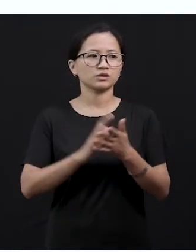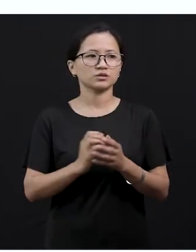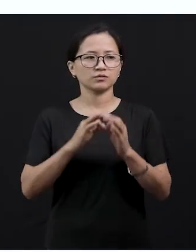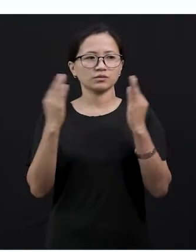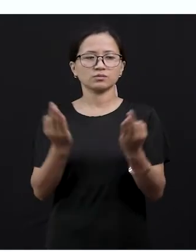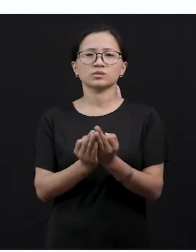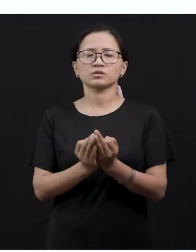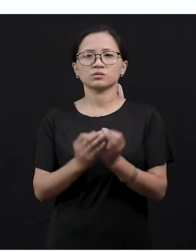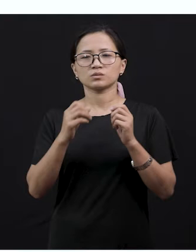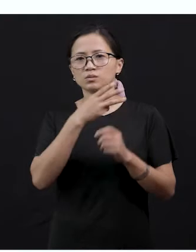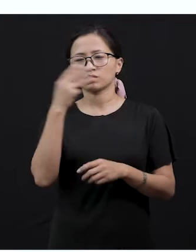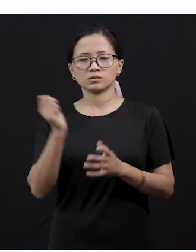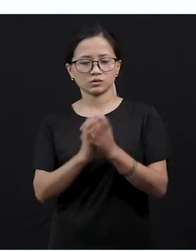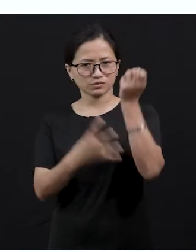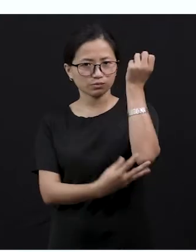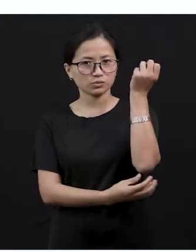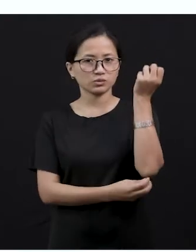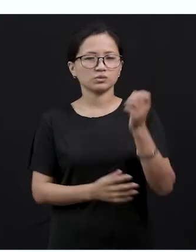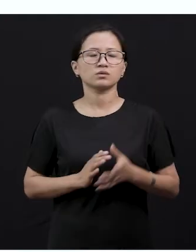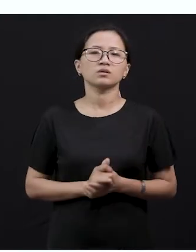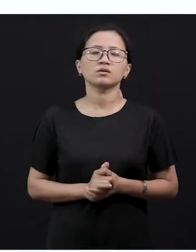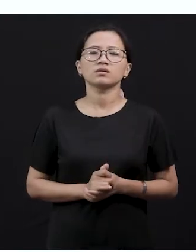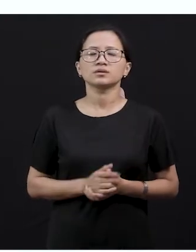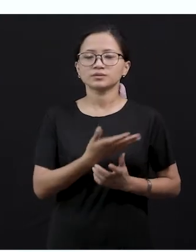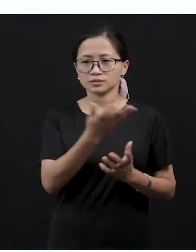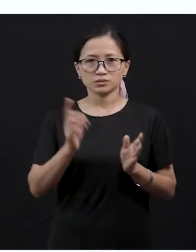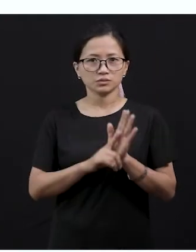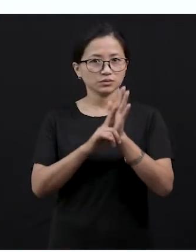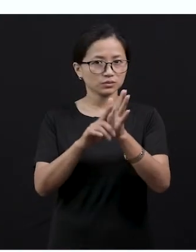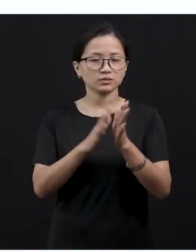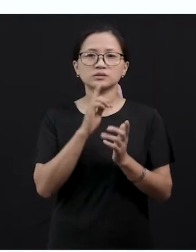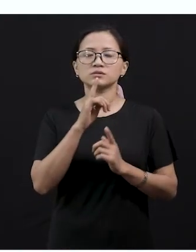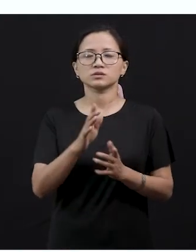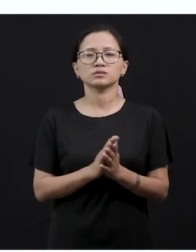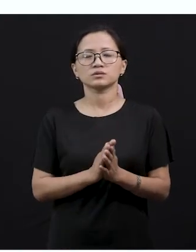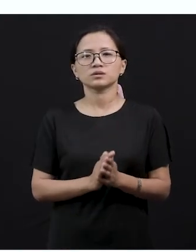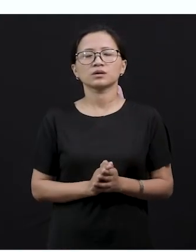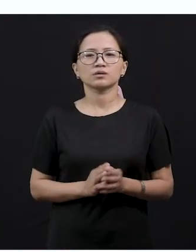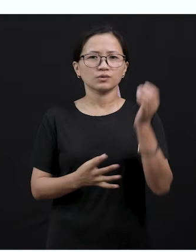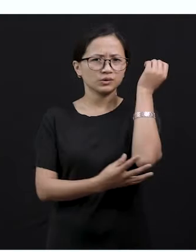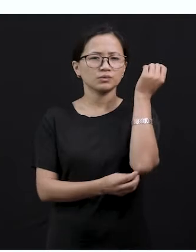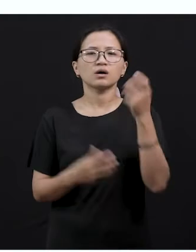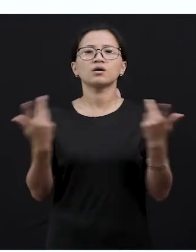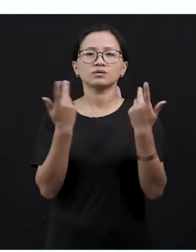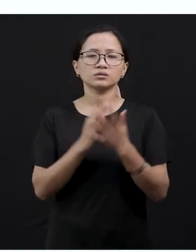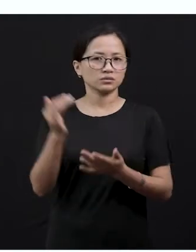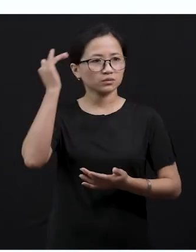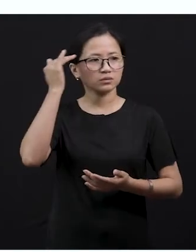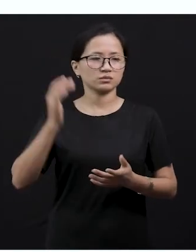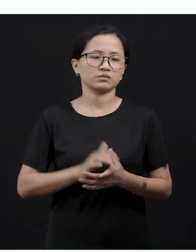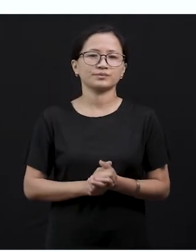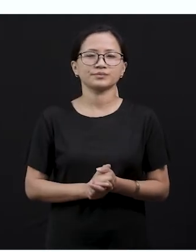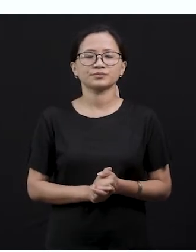you some incident, right? Signifying that they are poor. So, which how do you know that